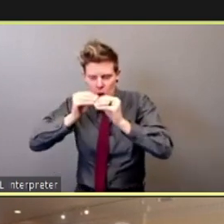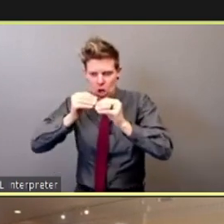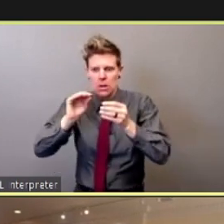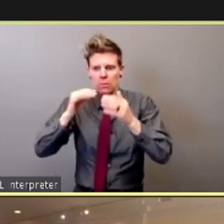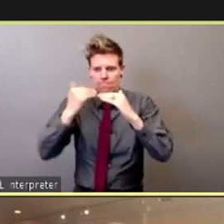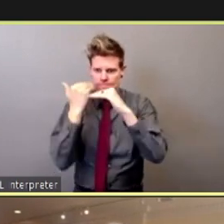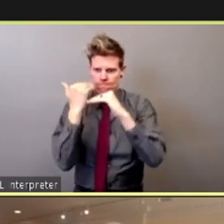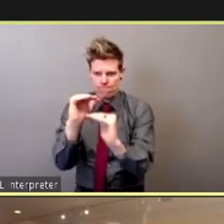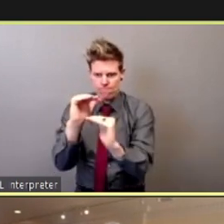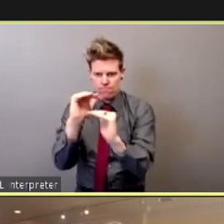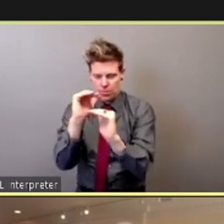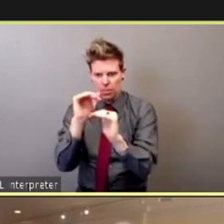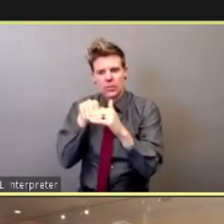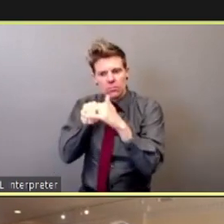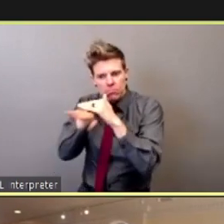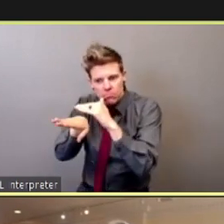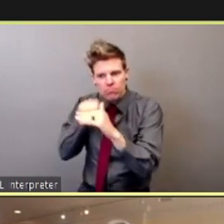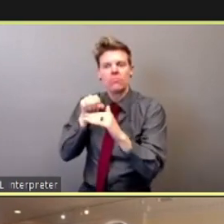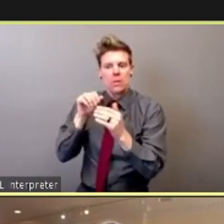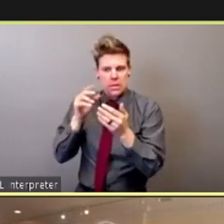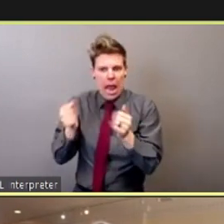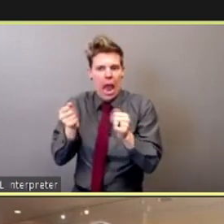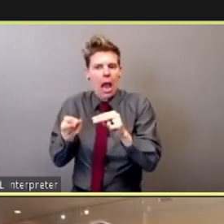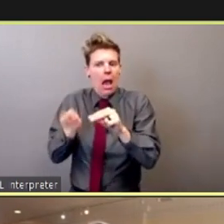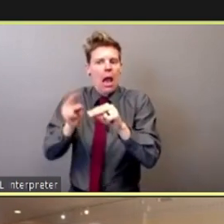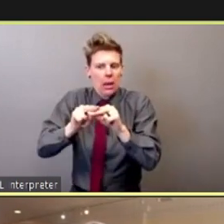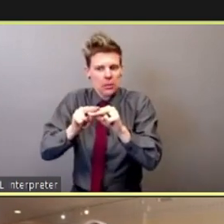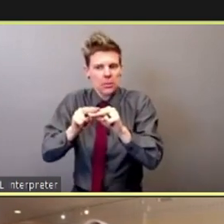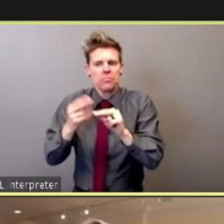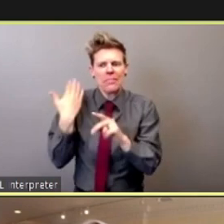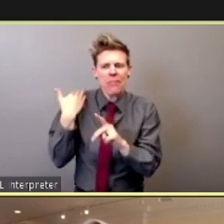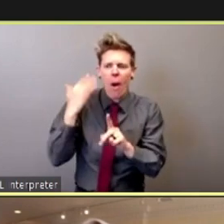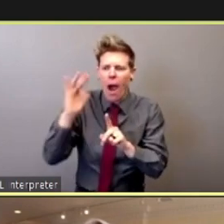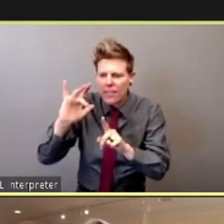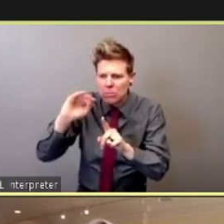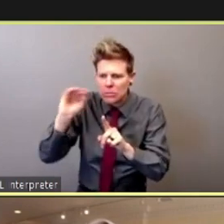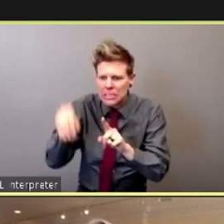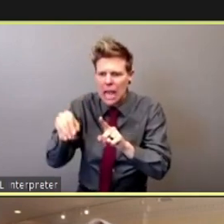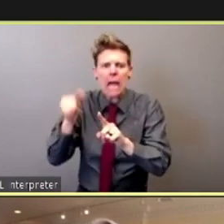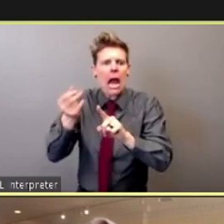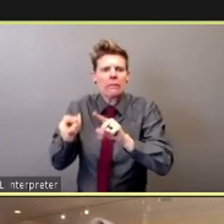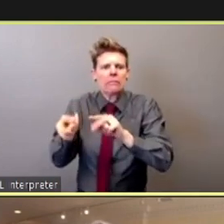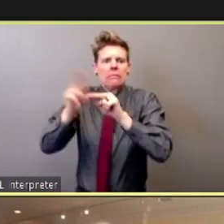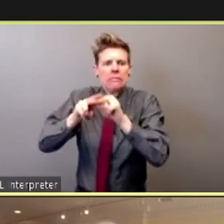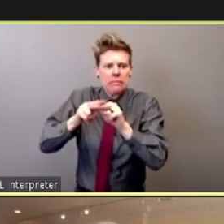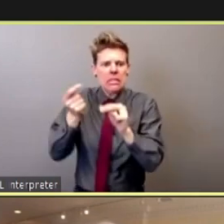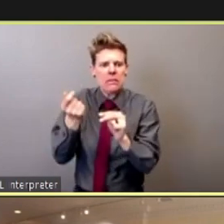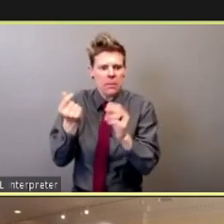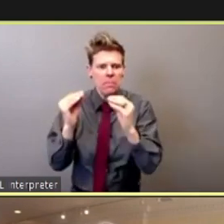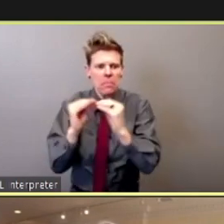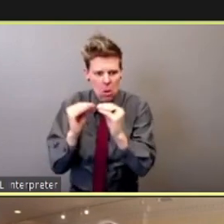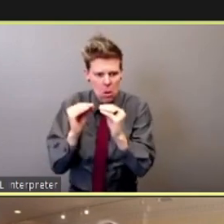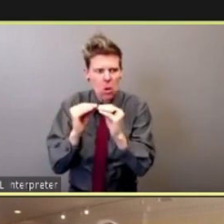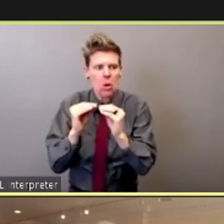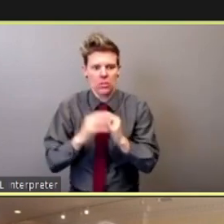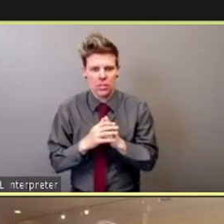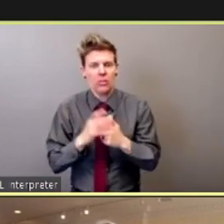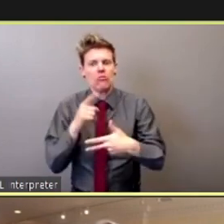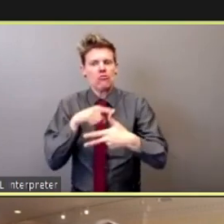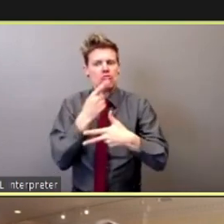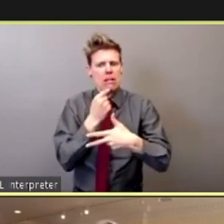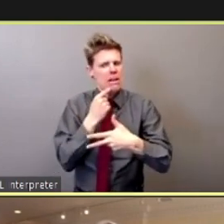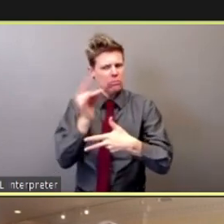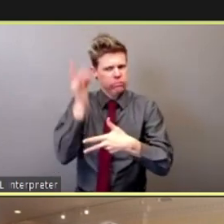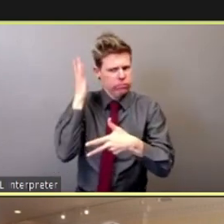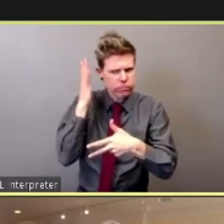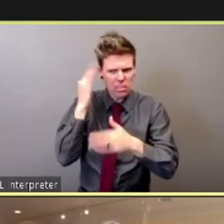indoor dining. And in the winter months, you know, that's been a real hardship by restaurants who have figured it out. And we are really proud of